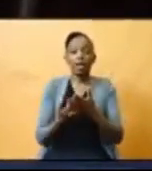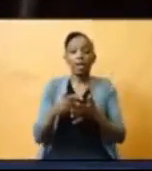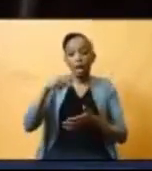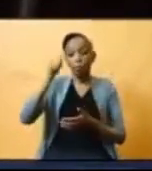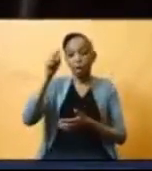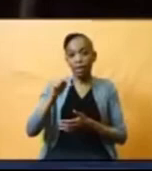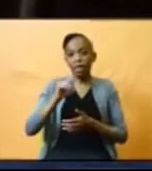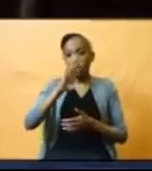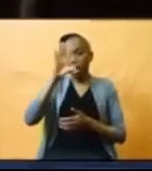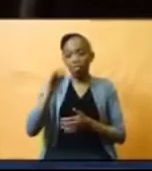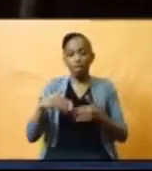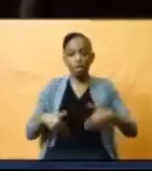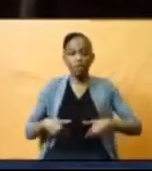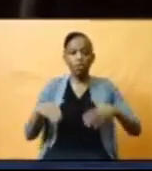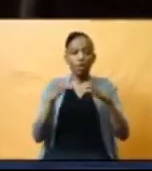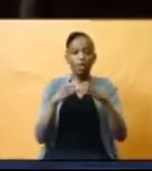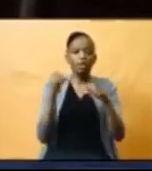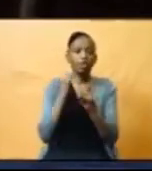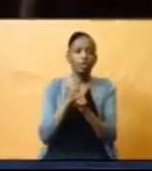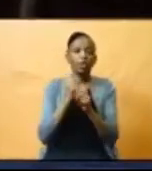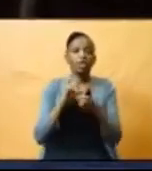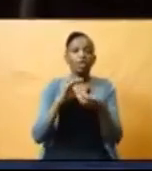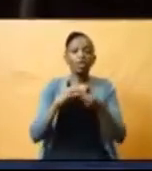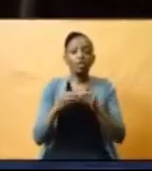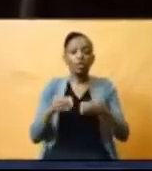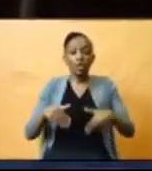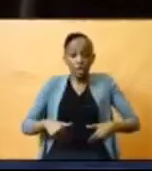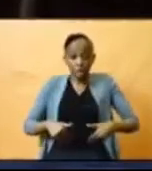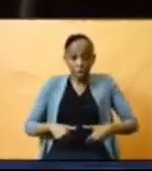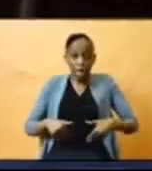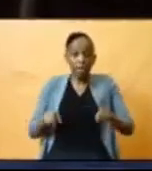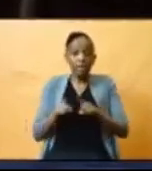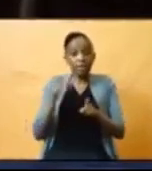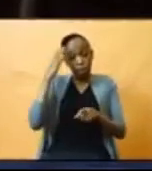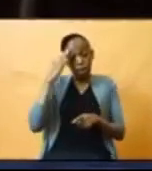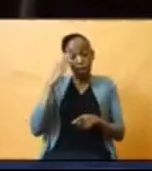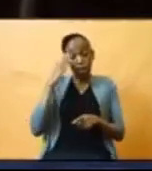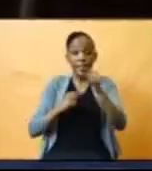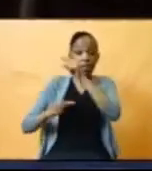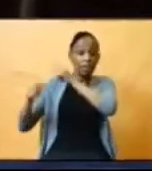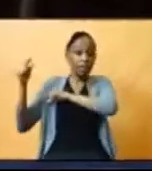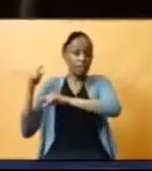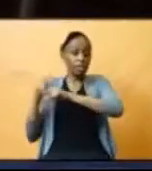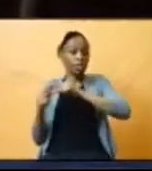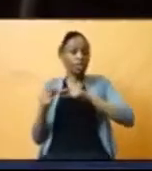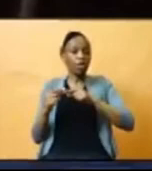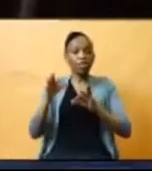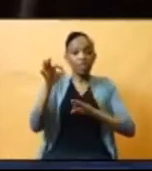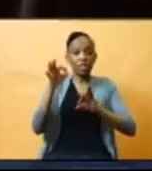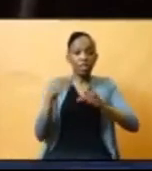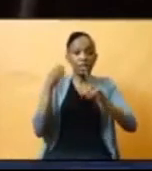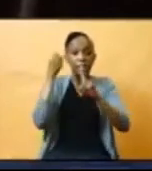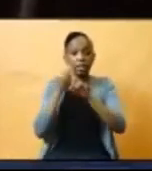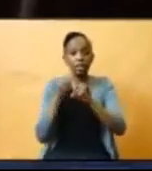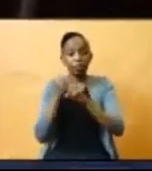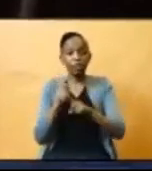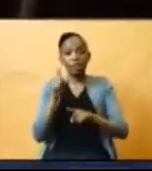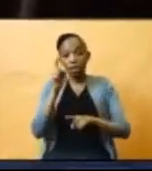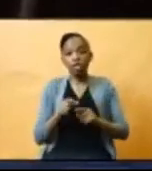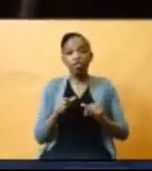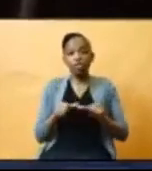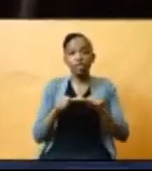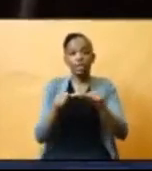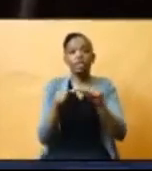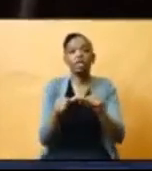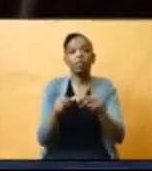Pan-African youth organization working to create a young and conscious generation of tax justice champions demanding for